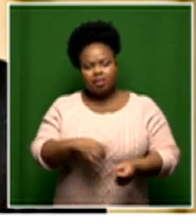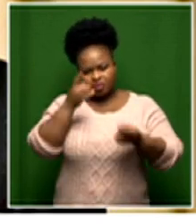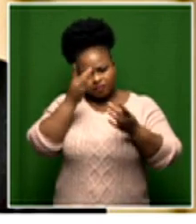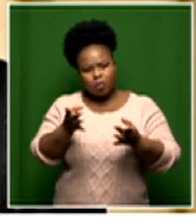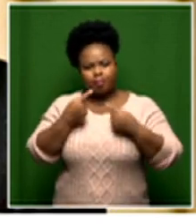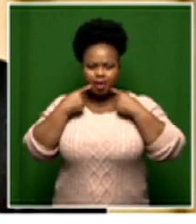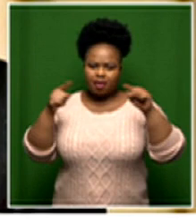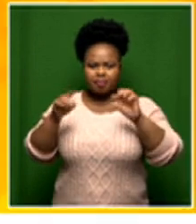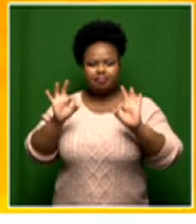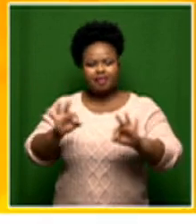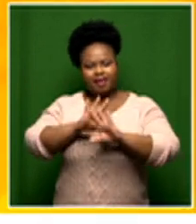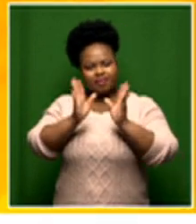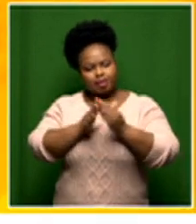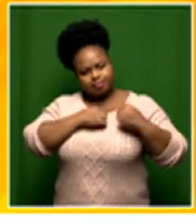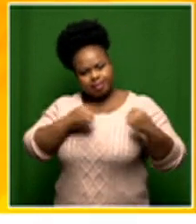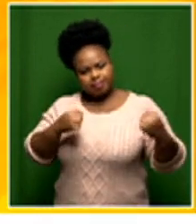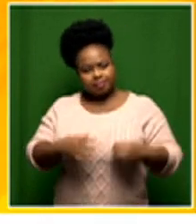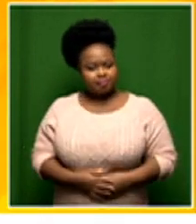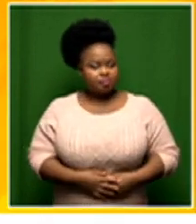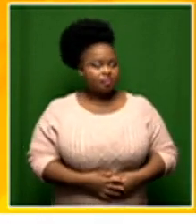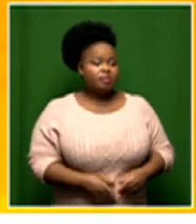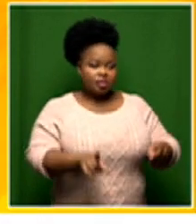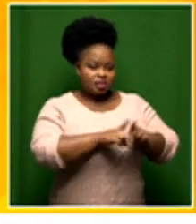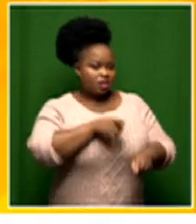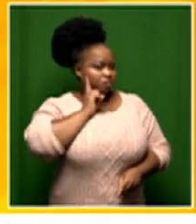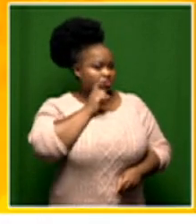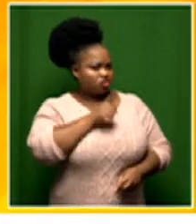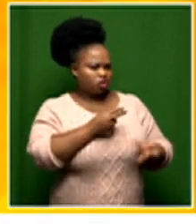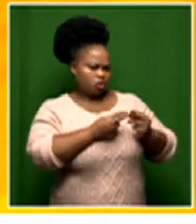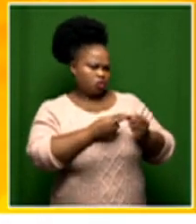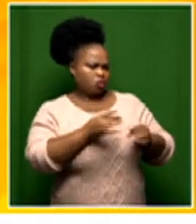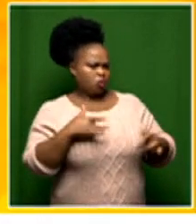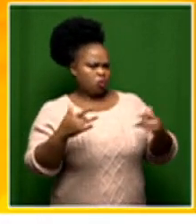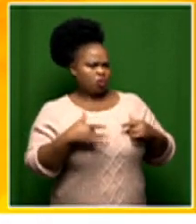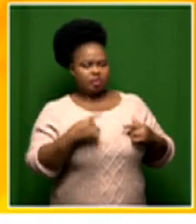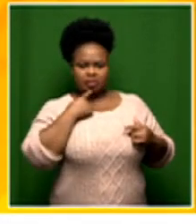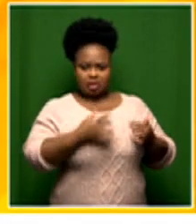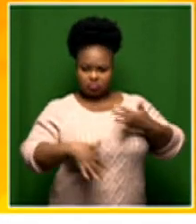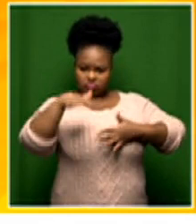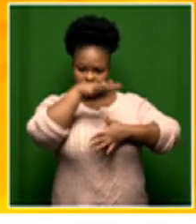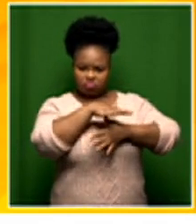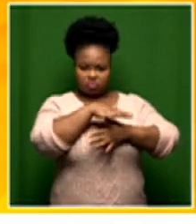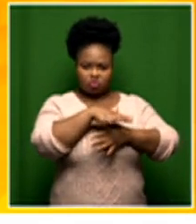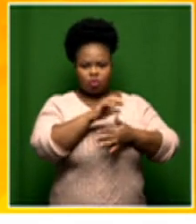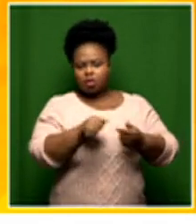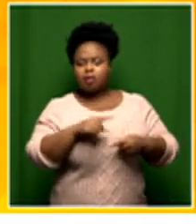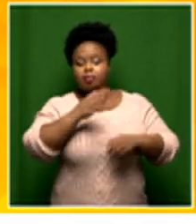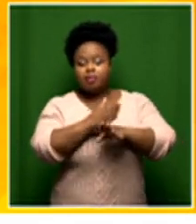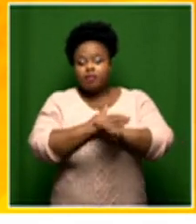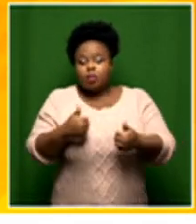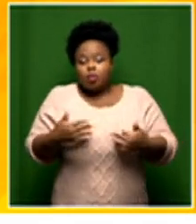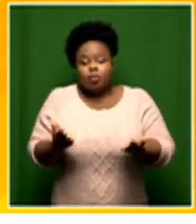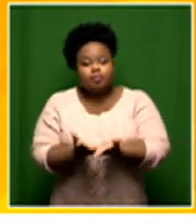to. So teacher unions also expressing concern about them being prioritized before schools